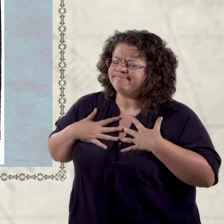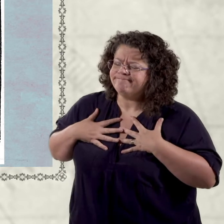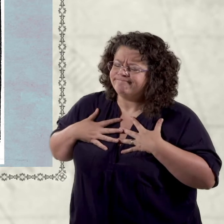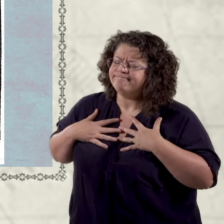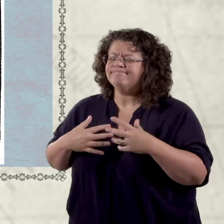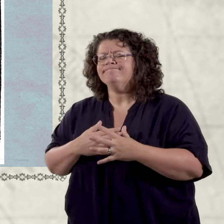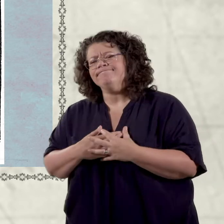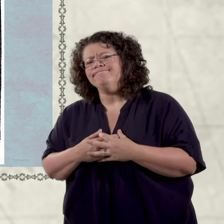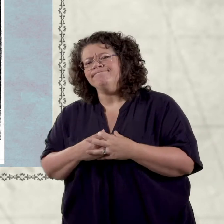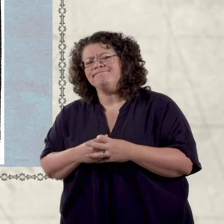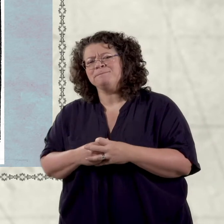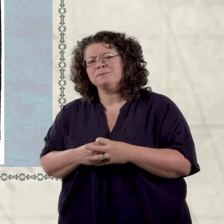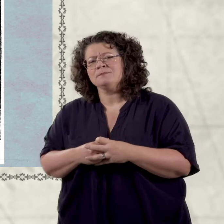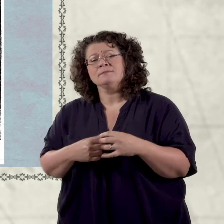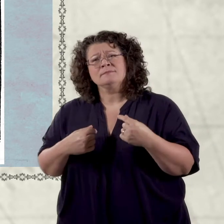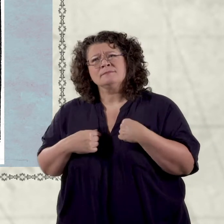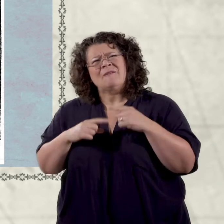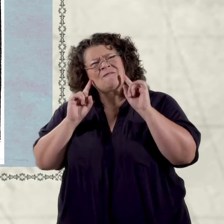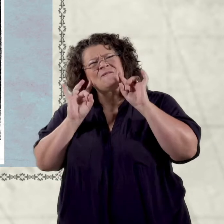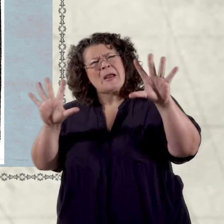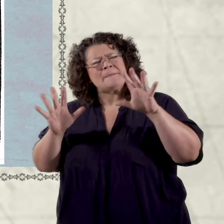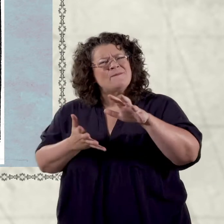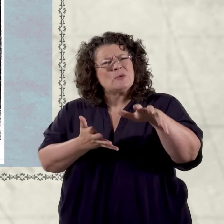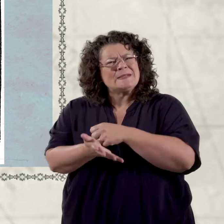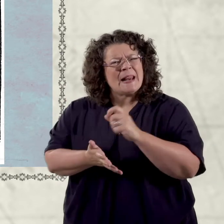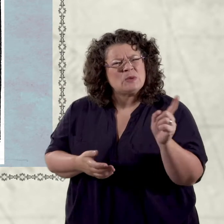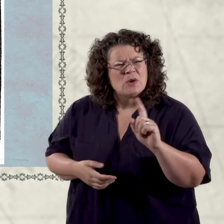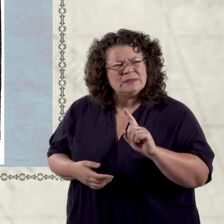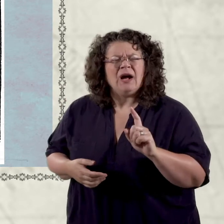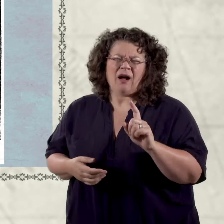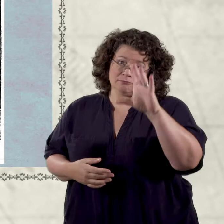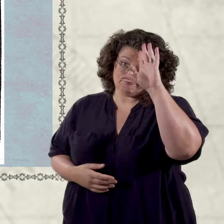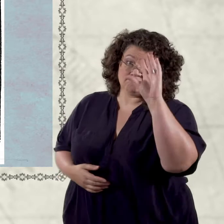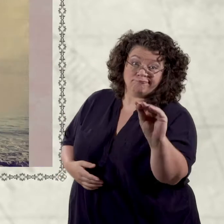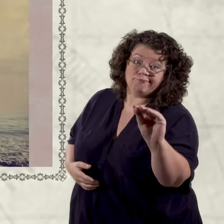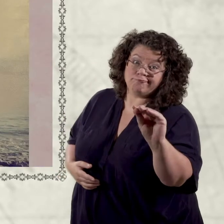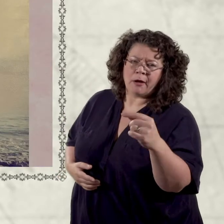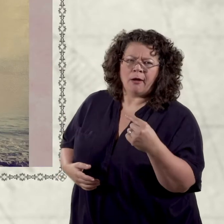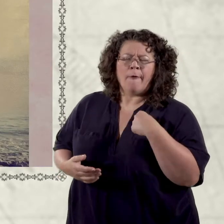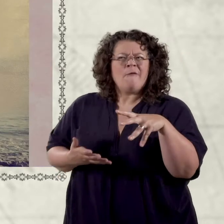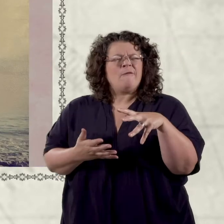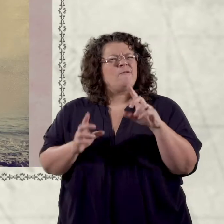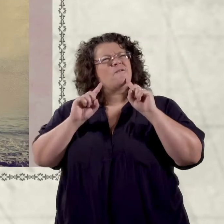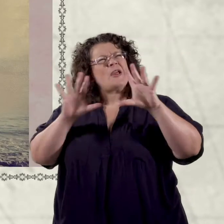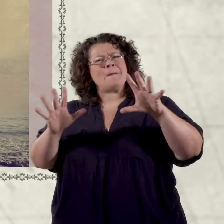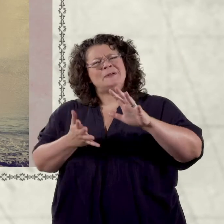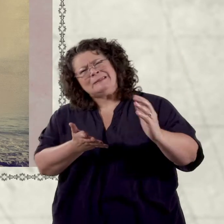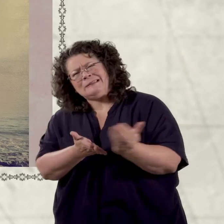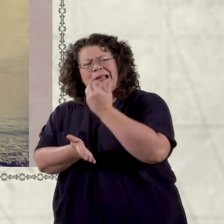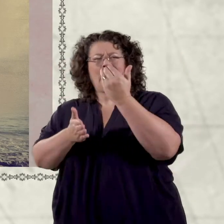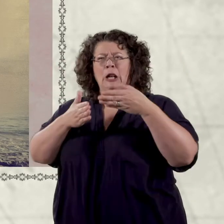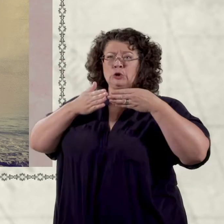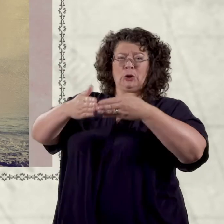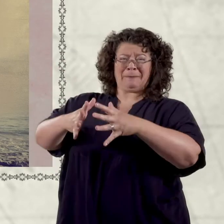tea. What? What was I famous for stealing? Well, let me tell you. I was famous for stealing